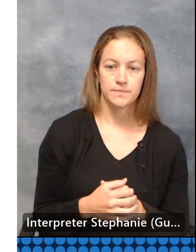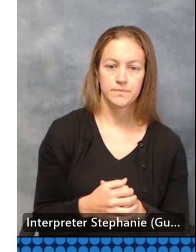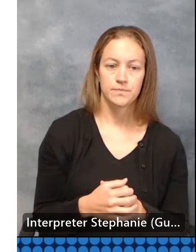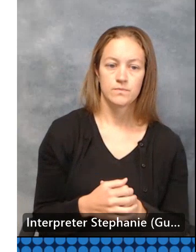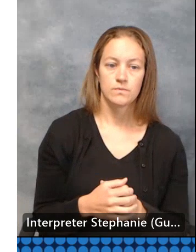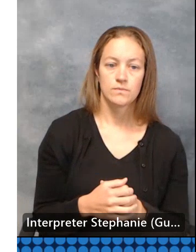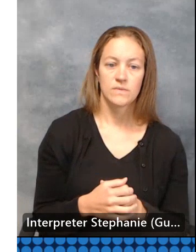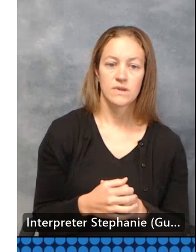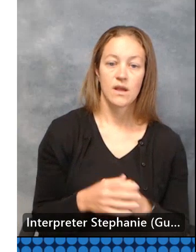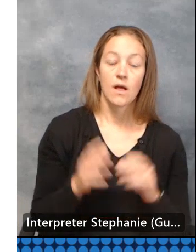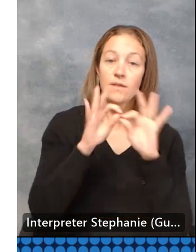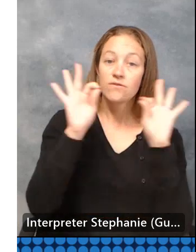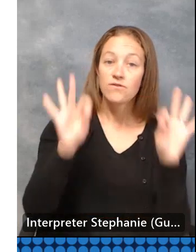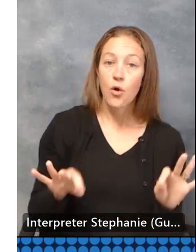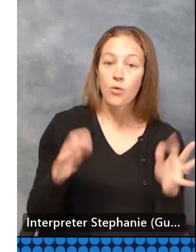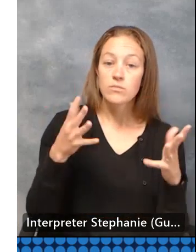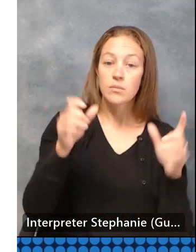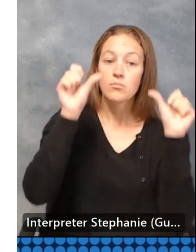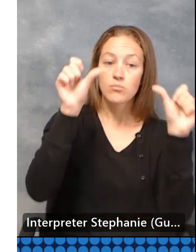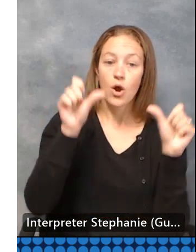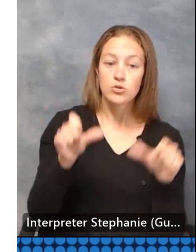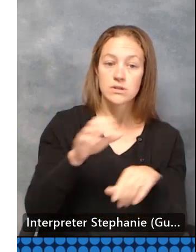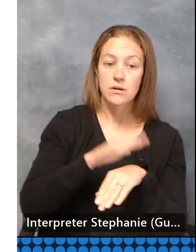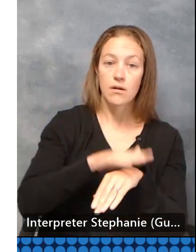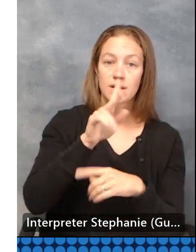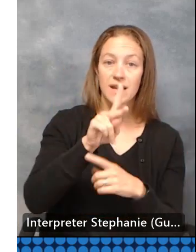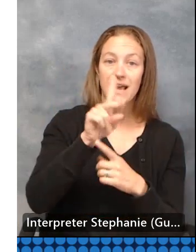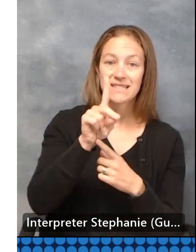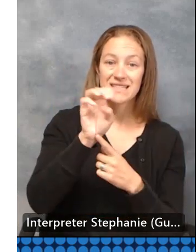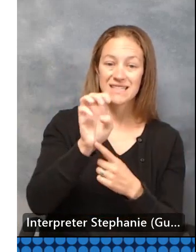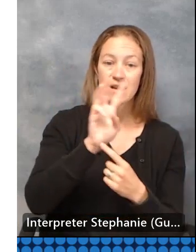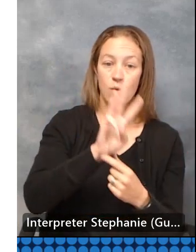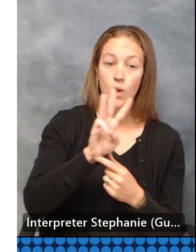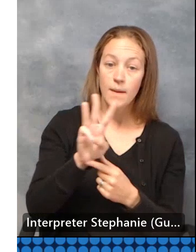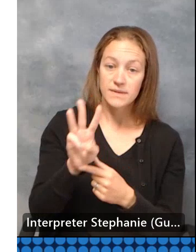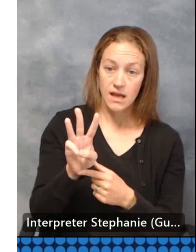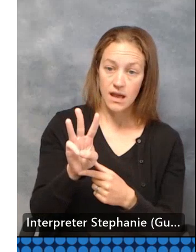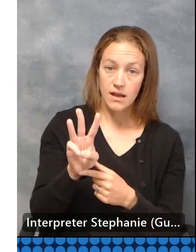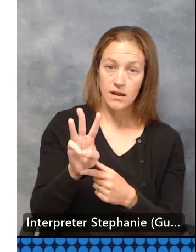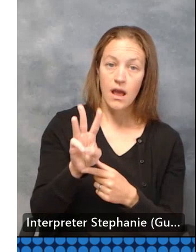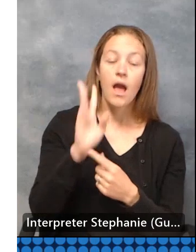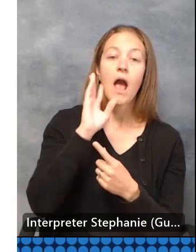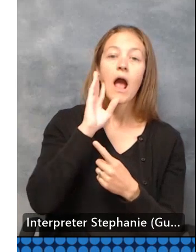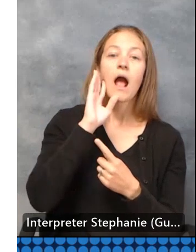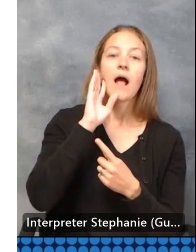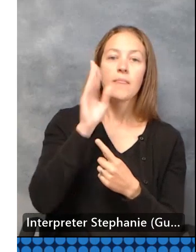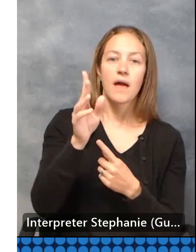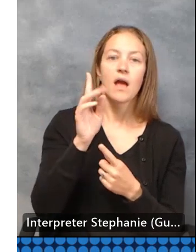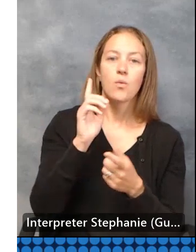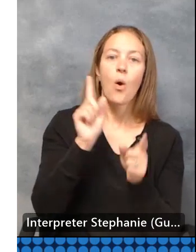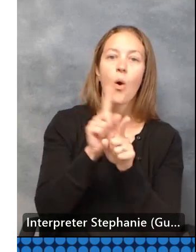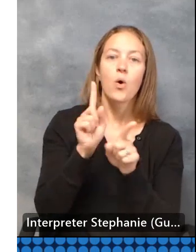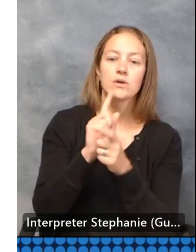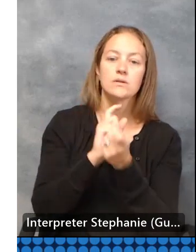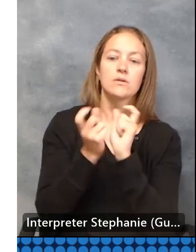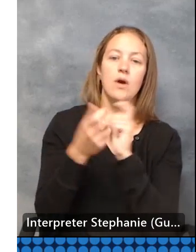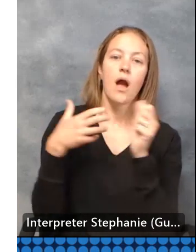The forms are posted on the Kentucky Department of Education website and will be updated in Infinite Campus.